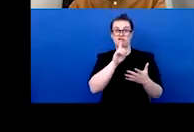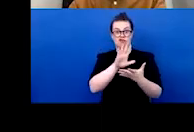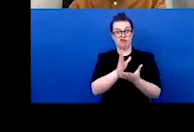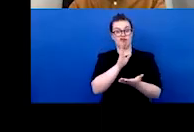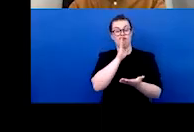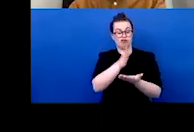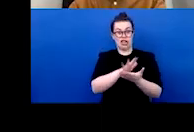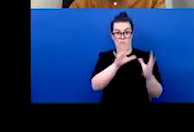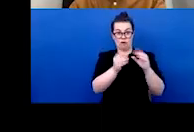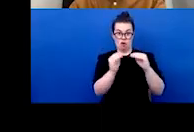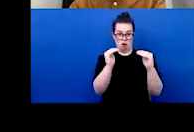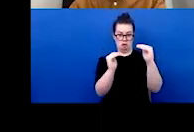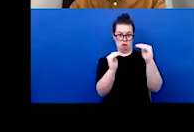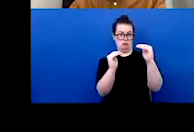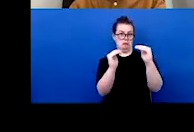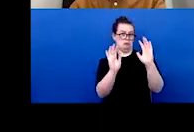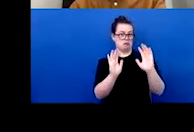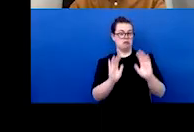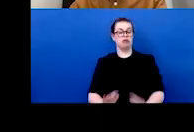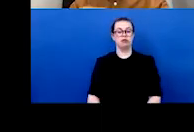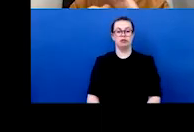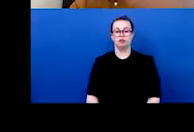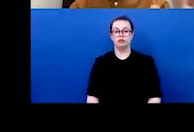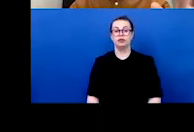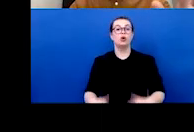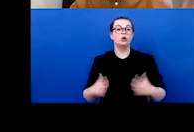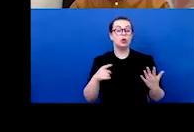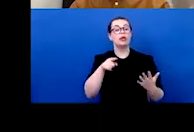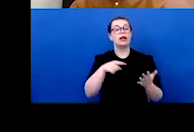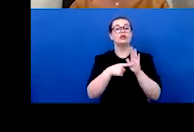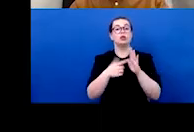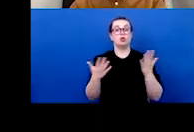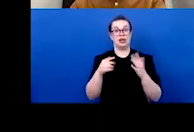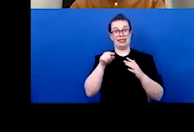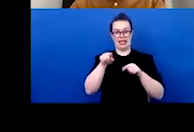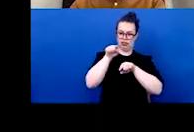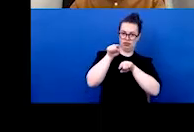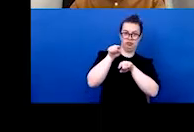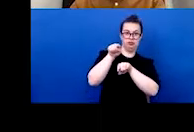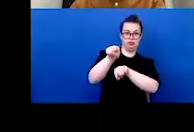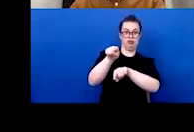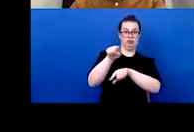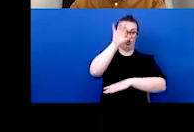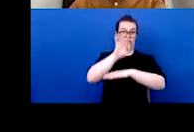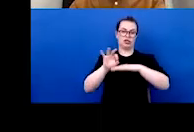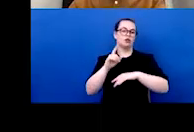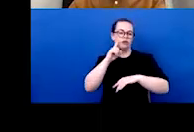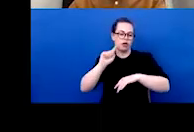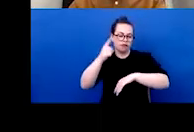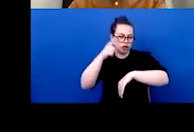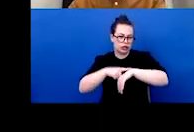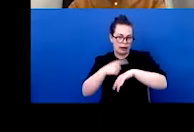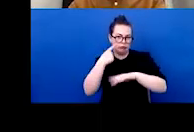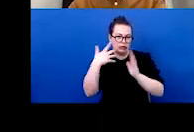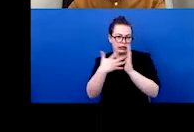All in all, this is proof that the parallel architecture, at least in this very first tentative implementation, works. So